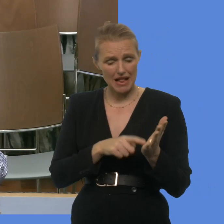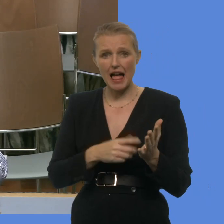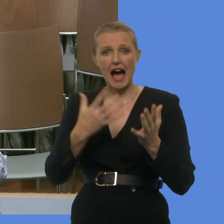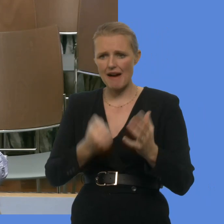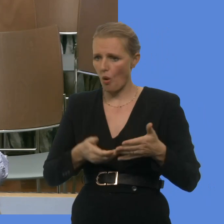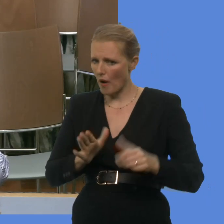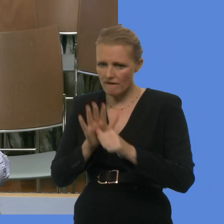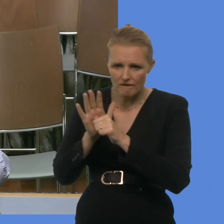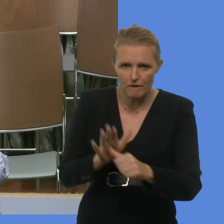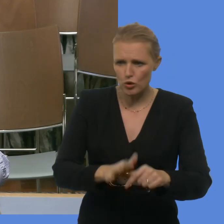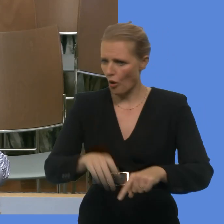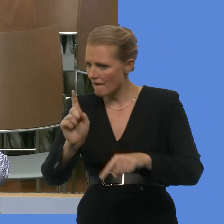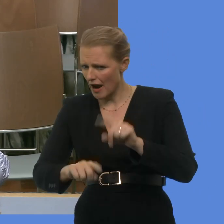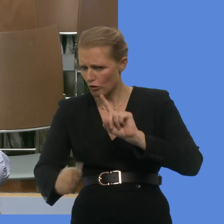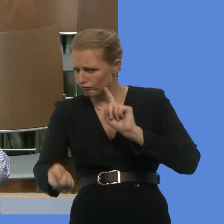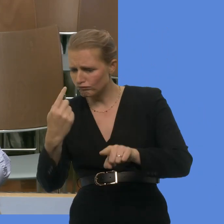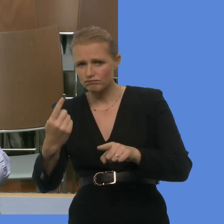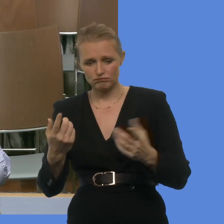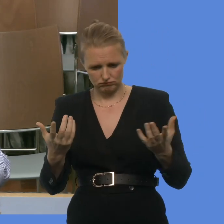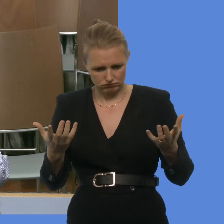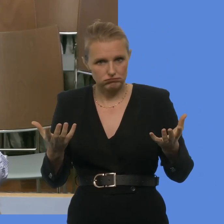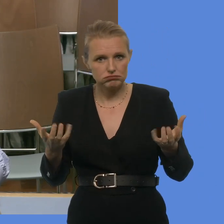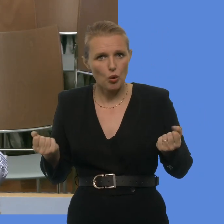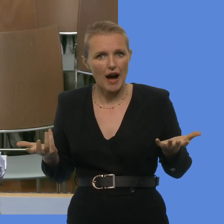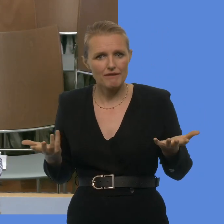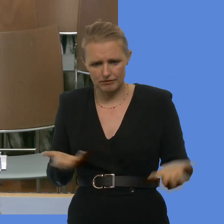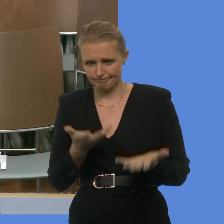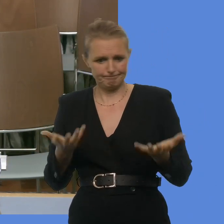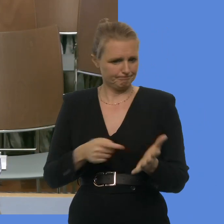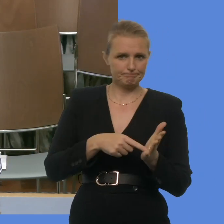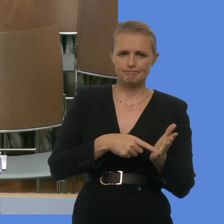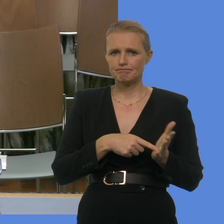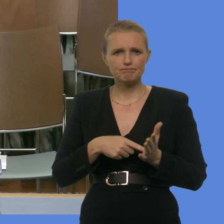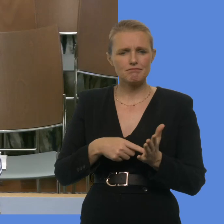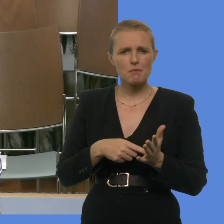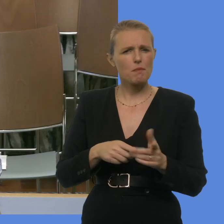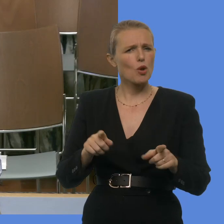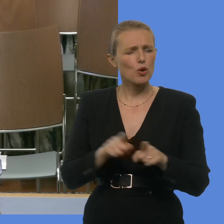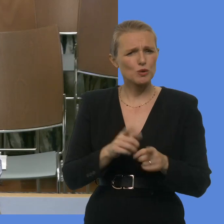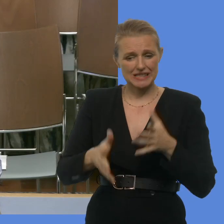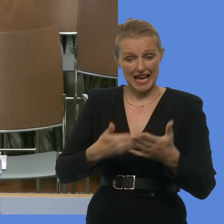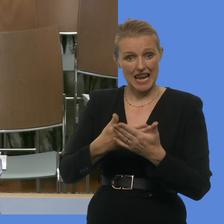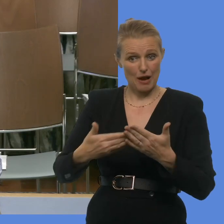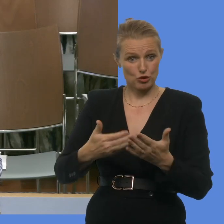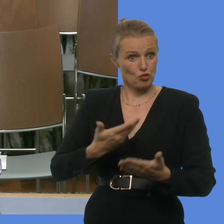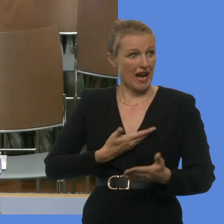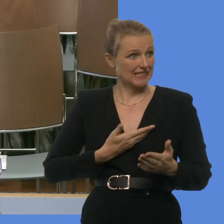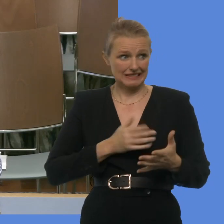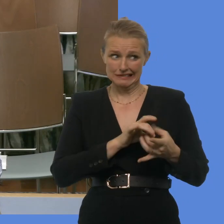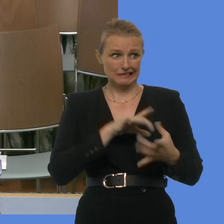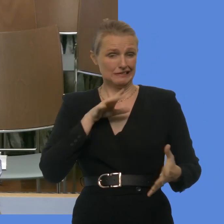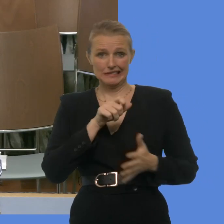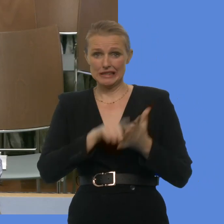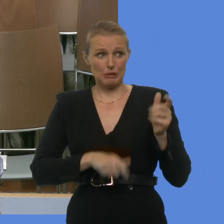may require further consideration, as does the practical implications of moving sign language rights out of a